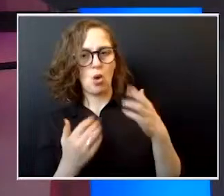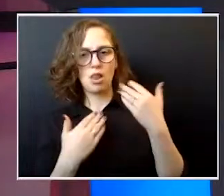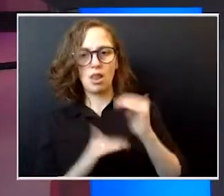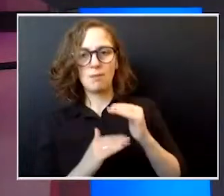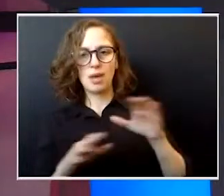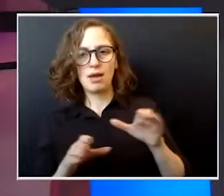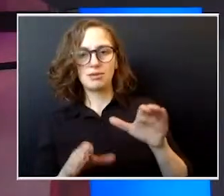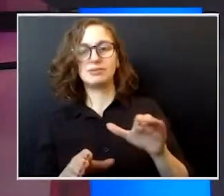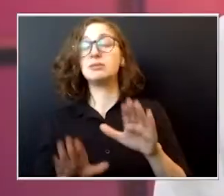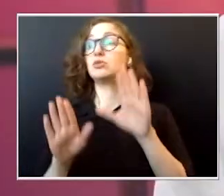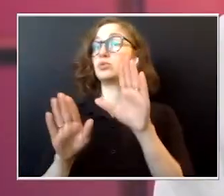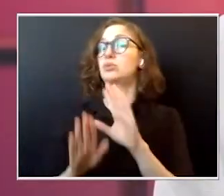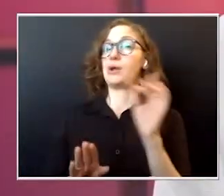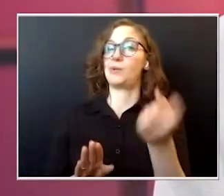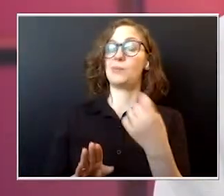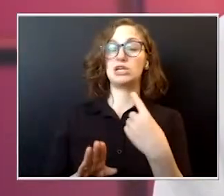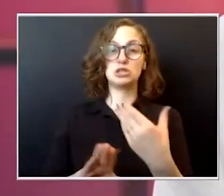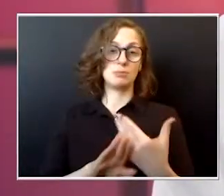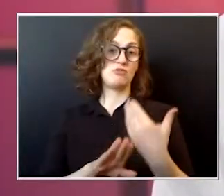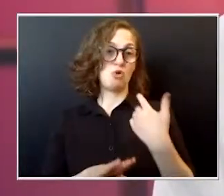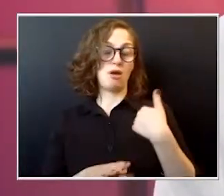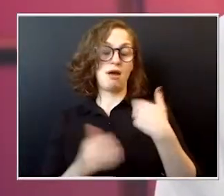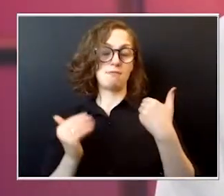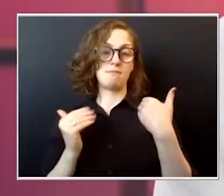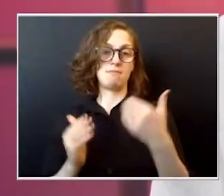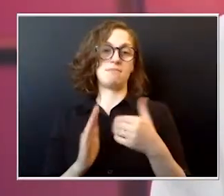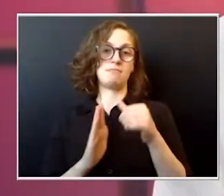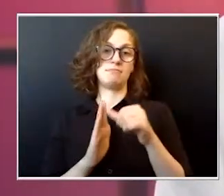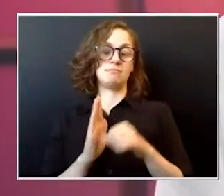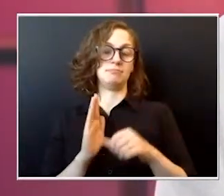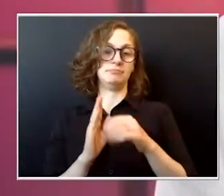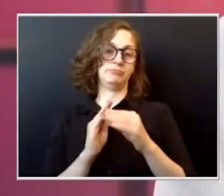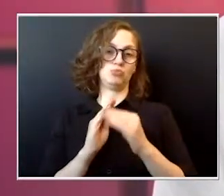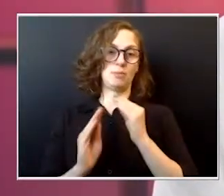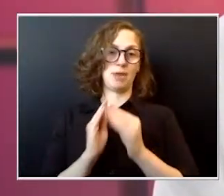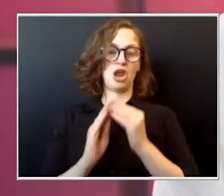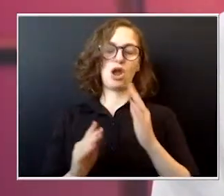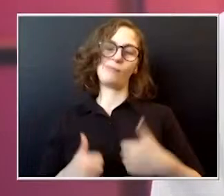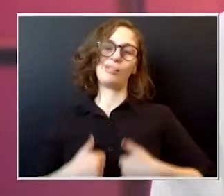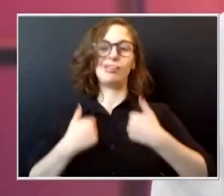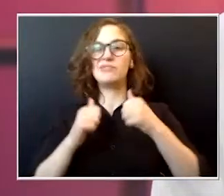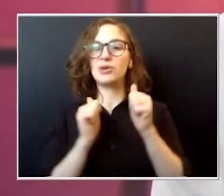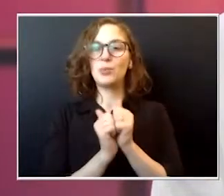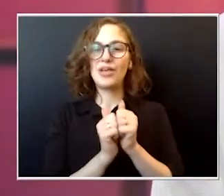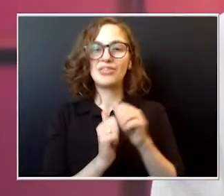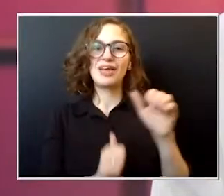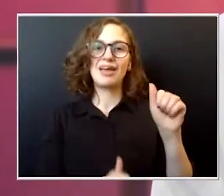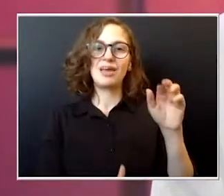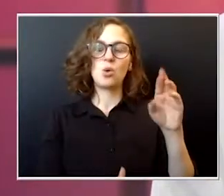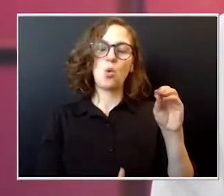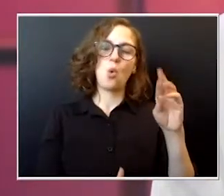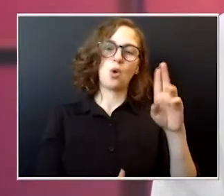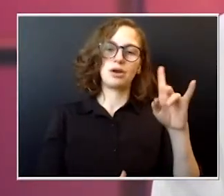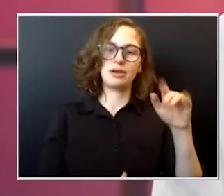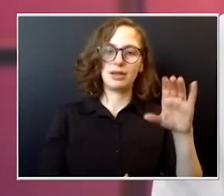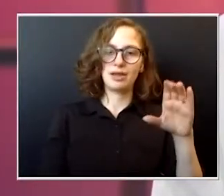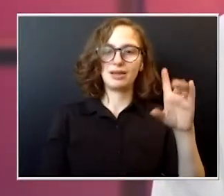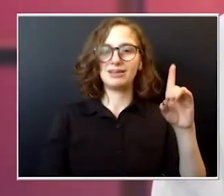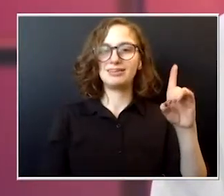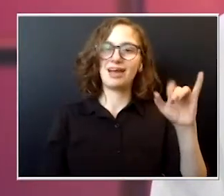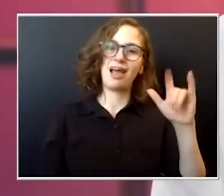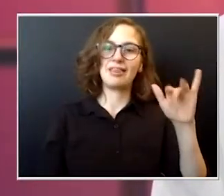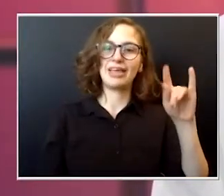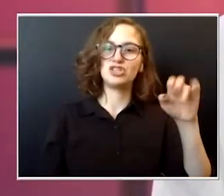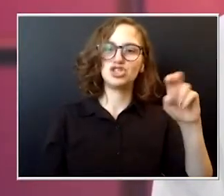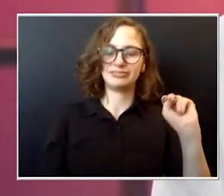underwent repair and was living with aortic dilation or aortic aneurysm, I had significantly